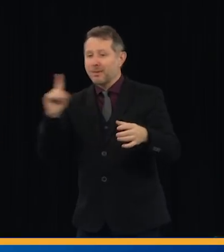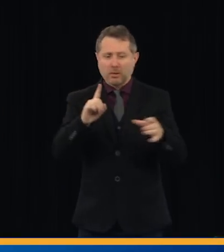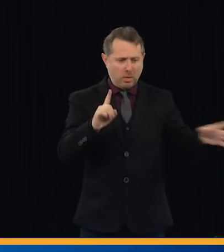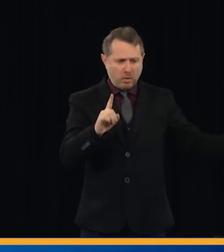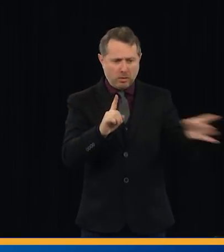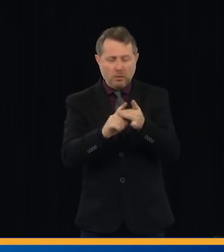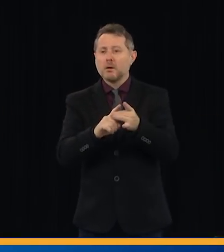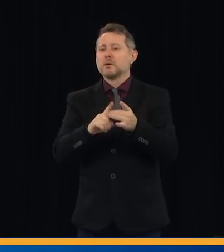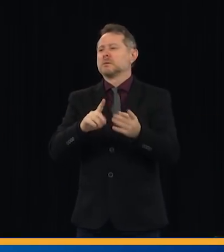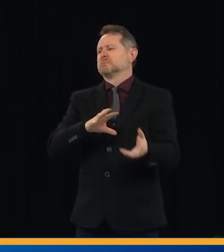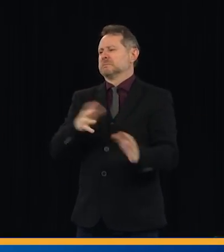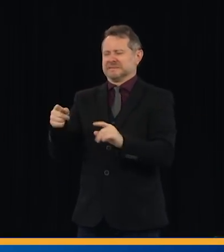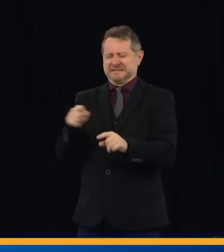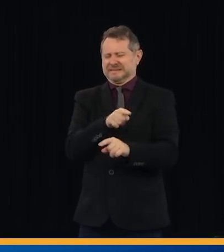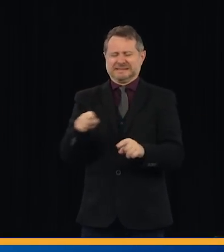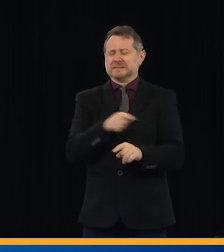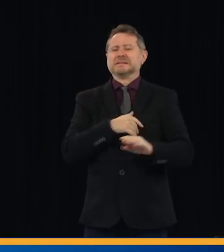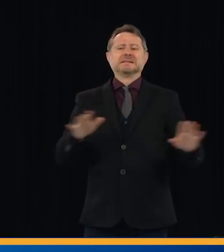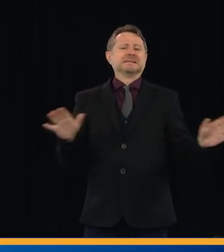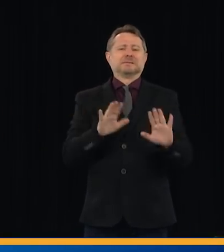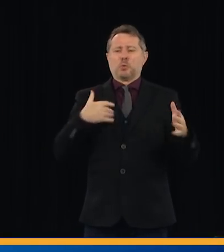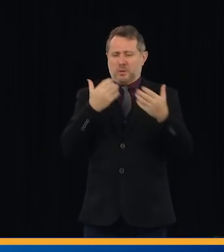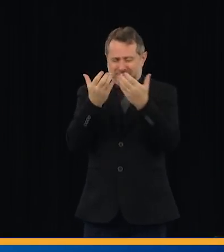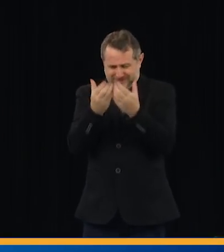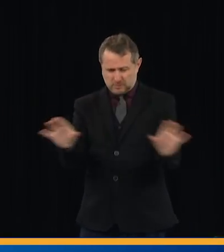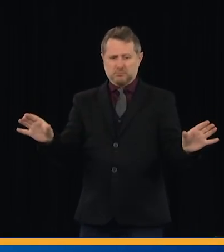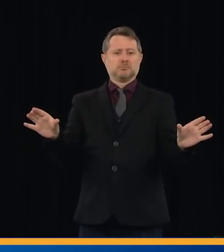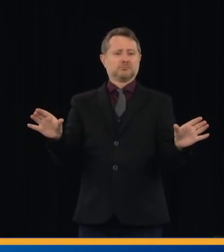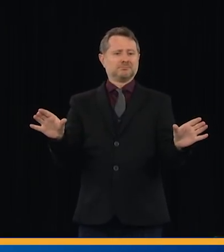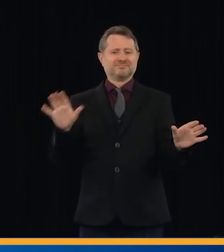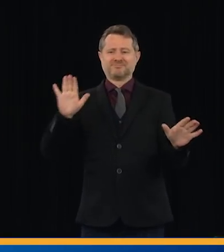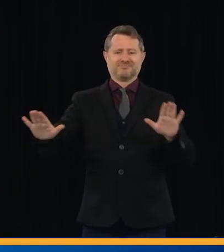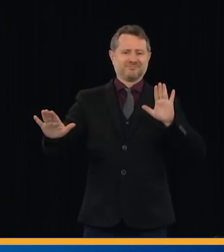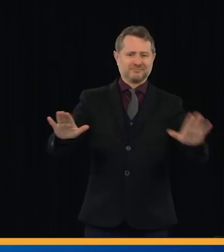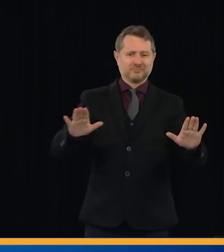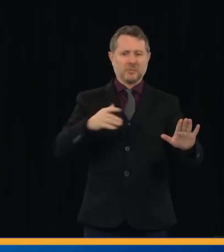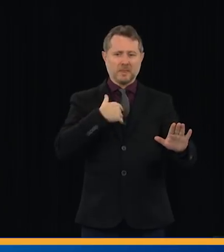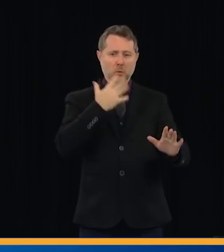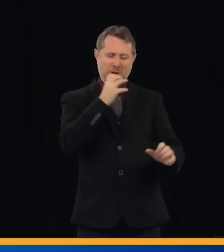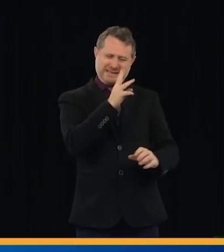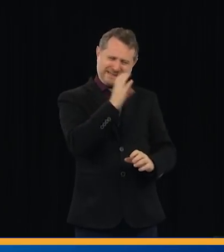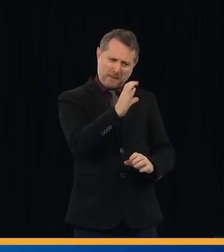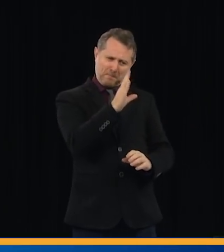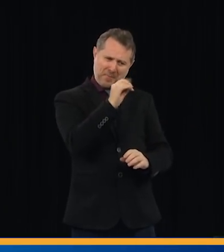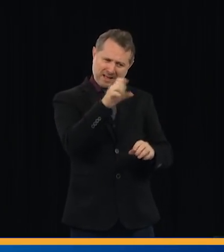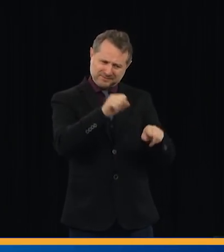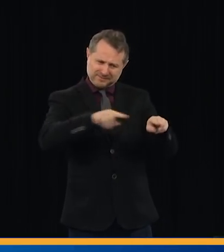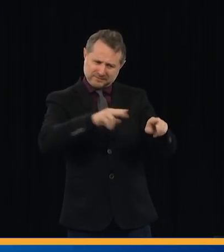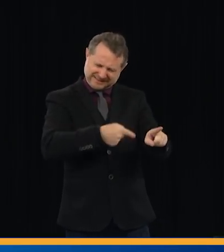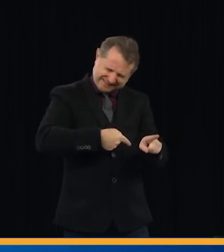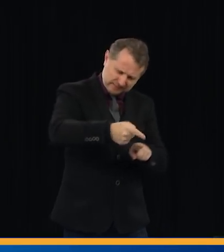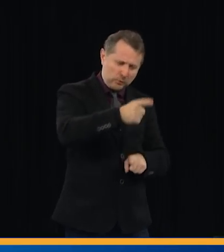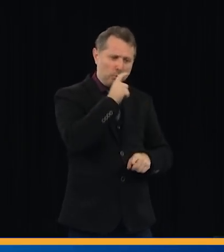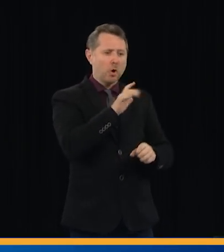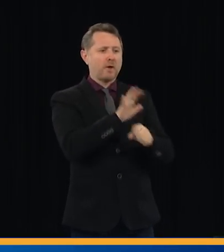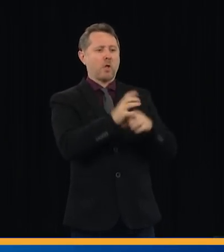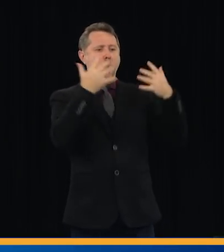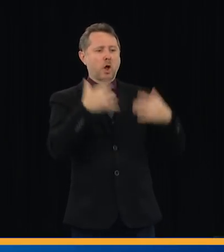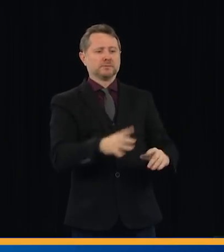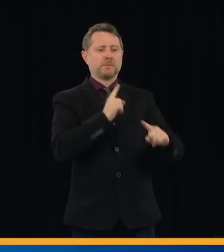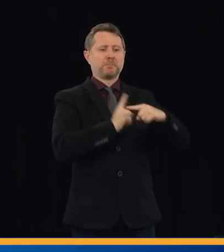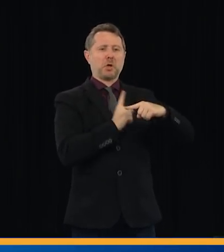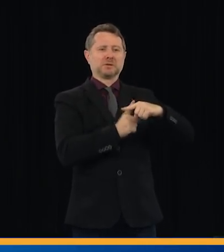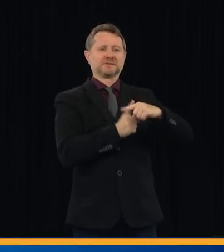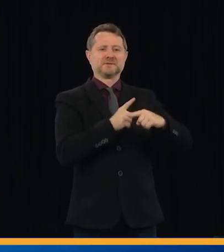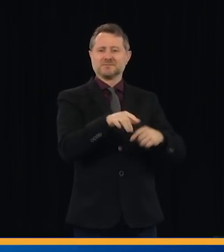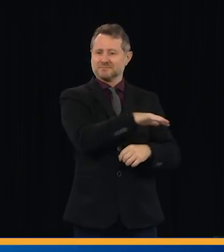is smart, and we're going to isolate 600 beds for just this treatment. South Beach again,